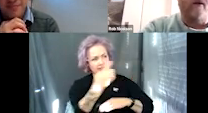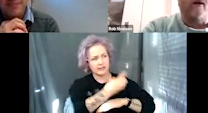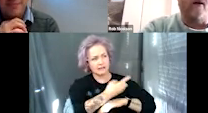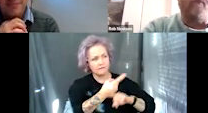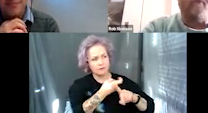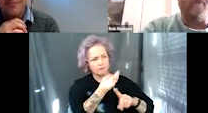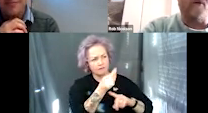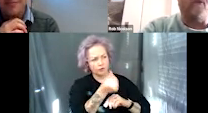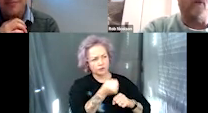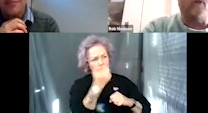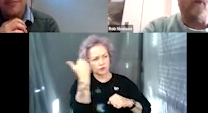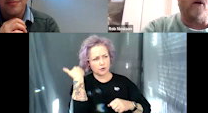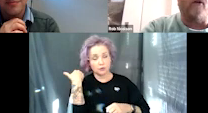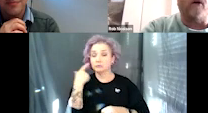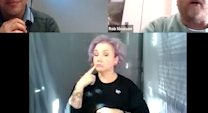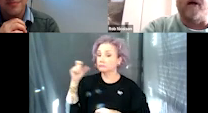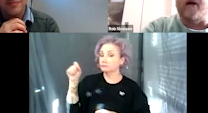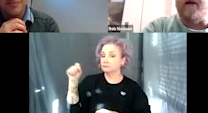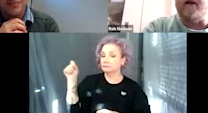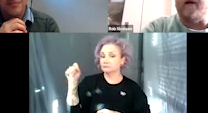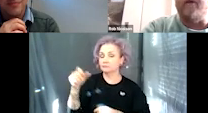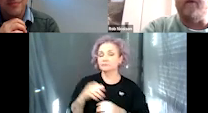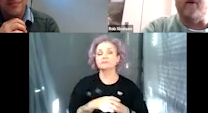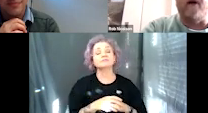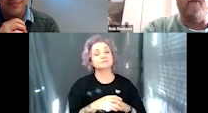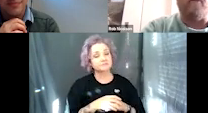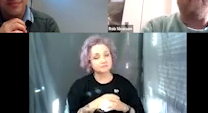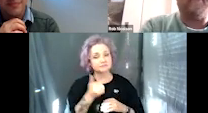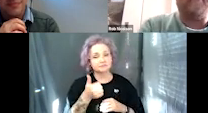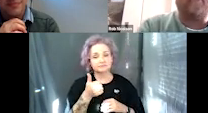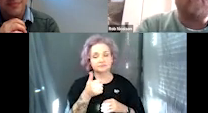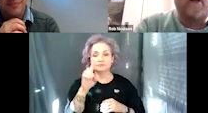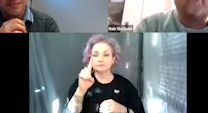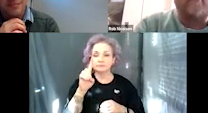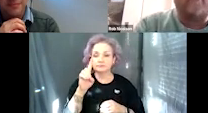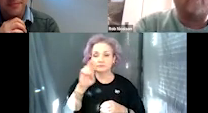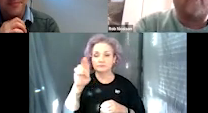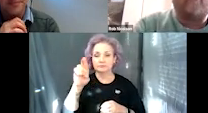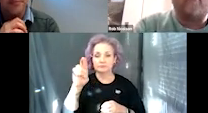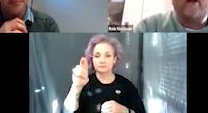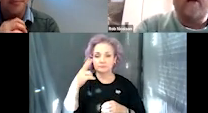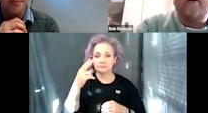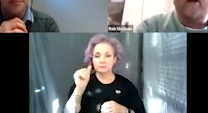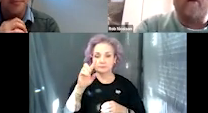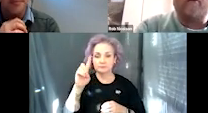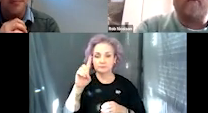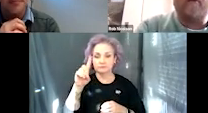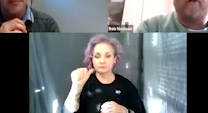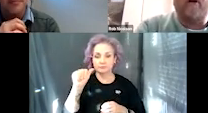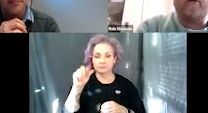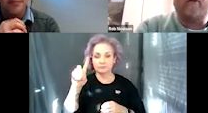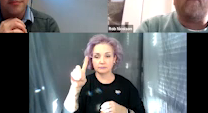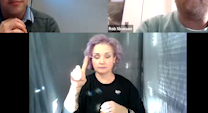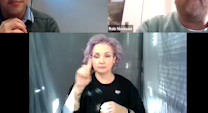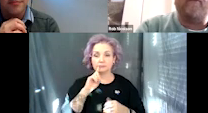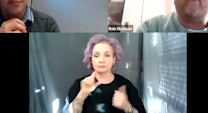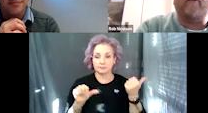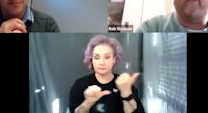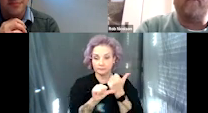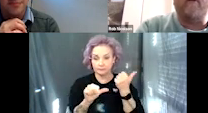great. So Dr. Haddad is an assistant professor in the Department of